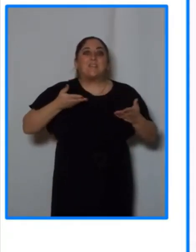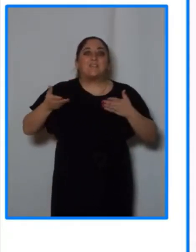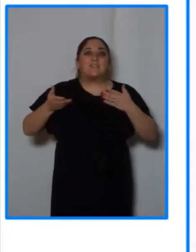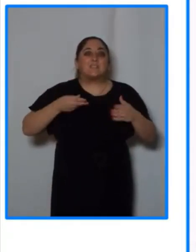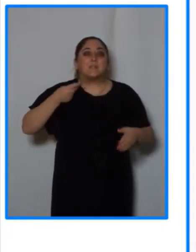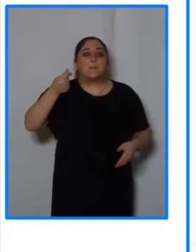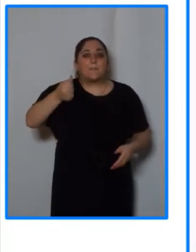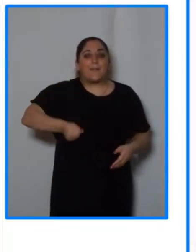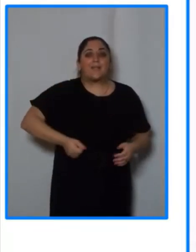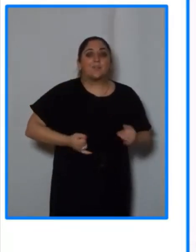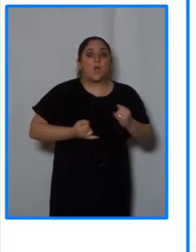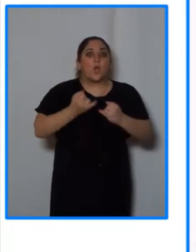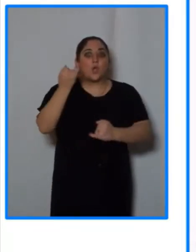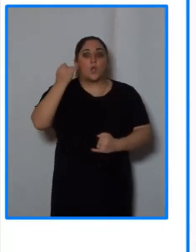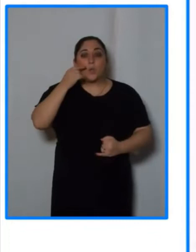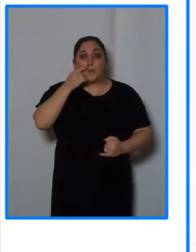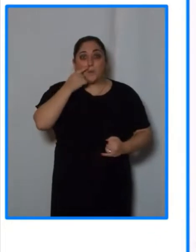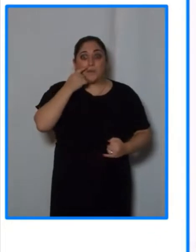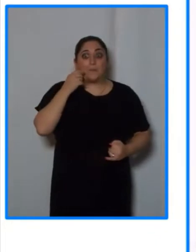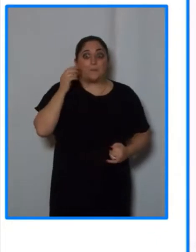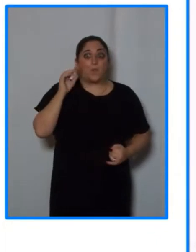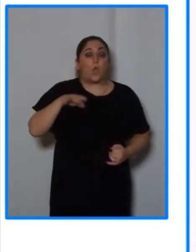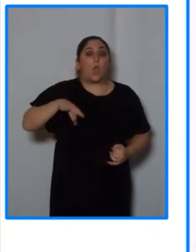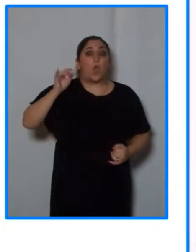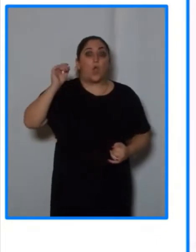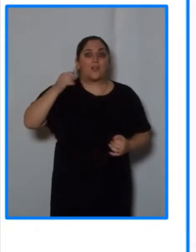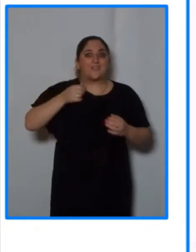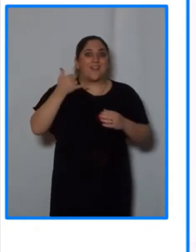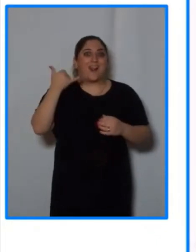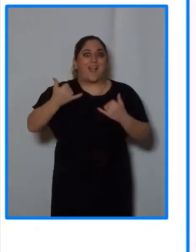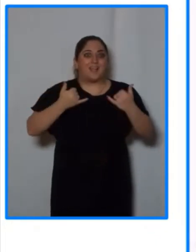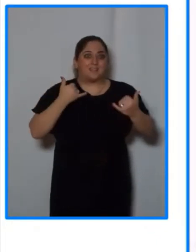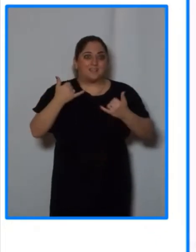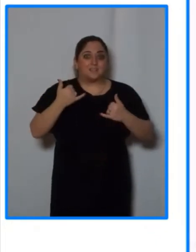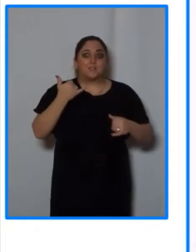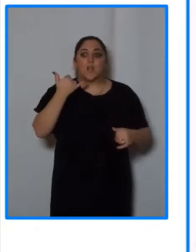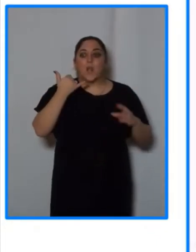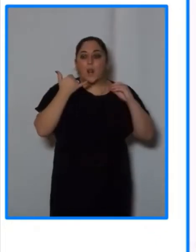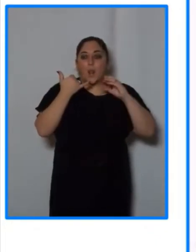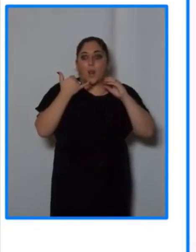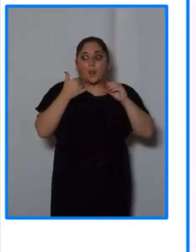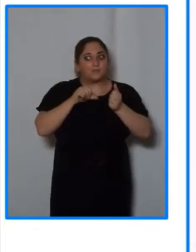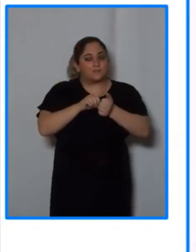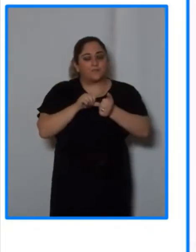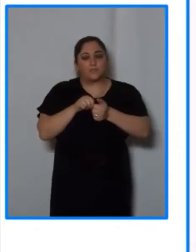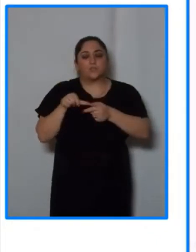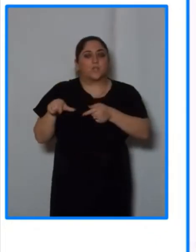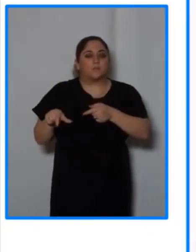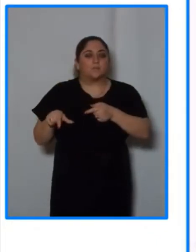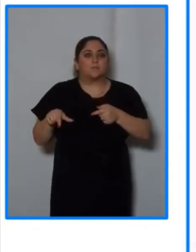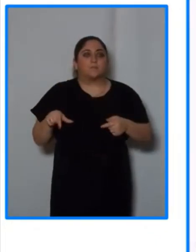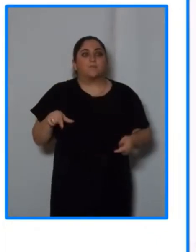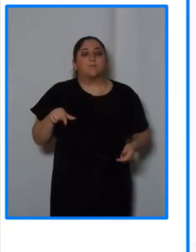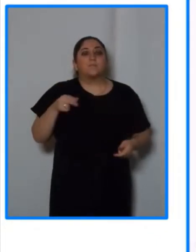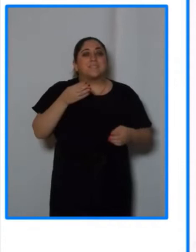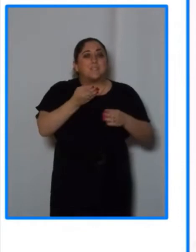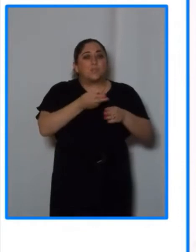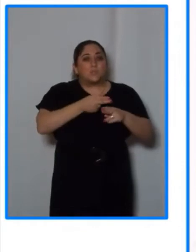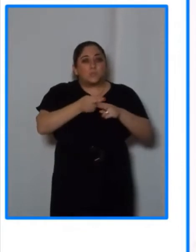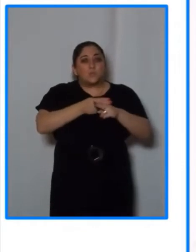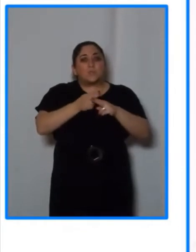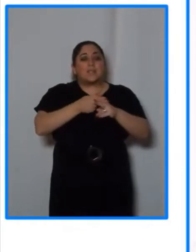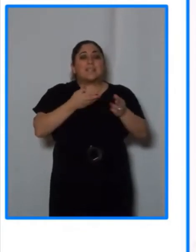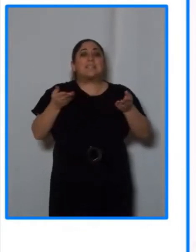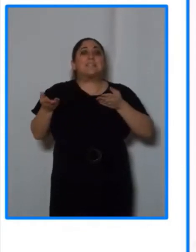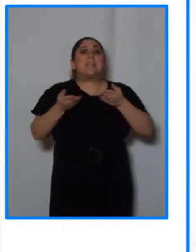web-based hotlines and web applications that are operated using voice commands. To use services that